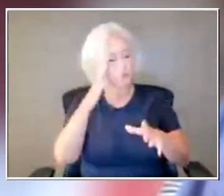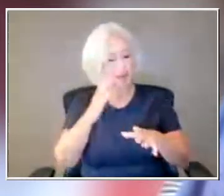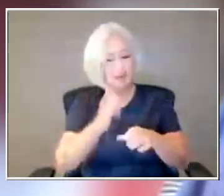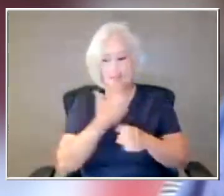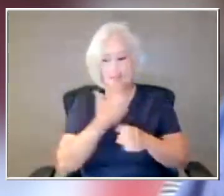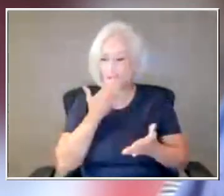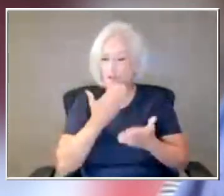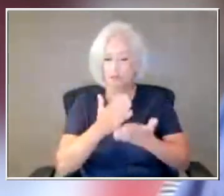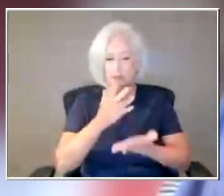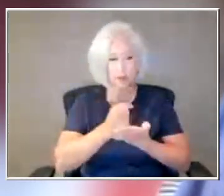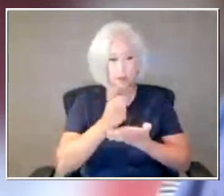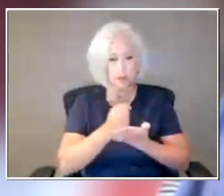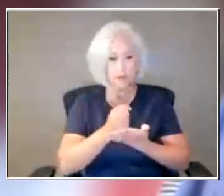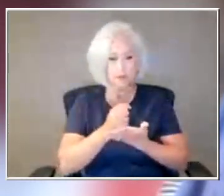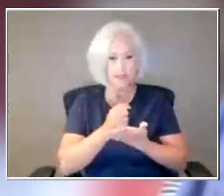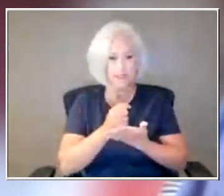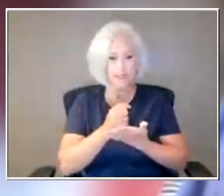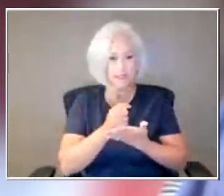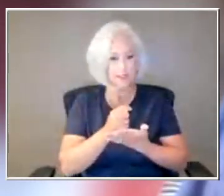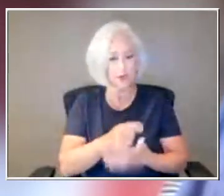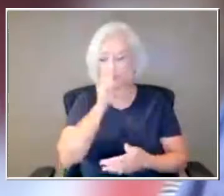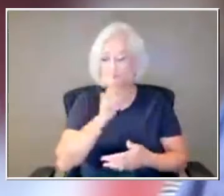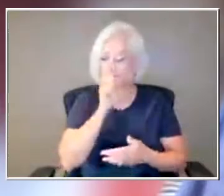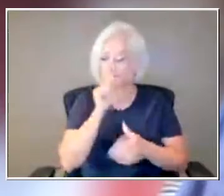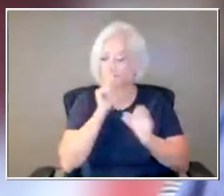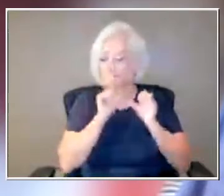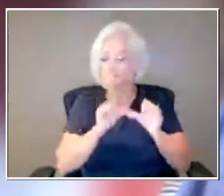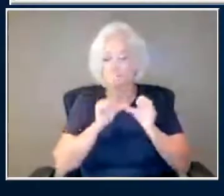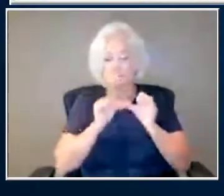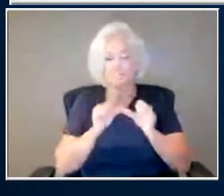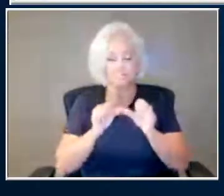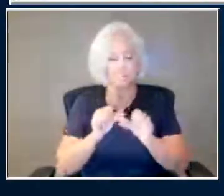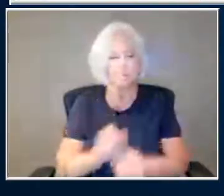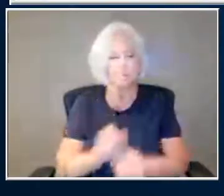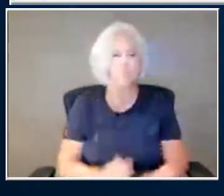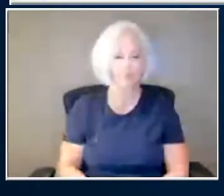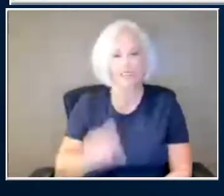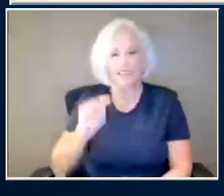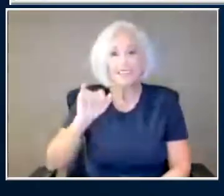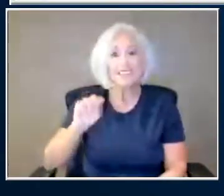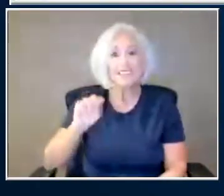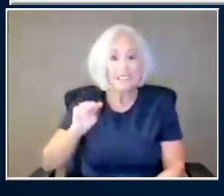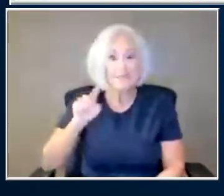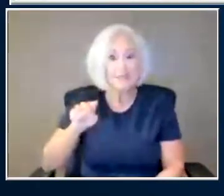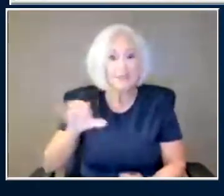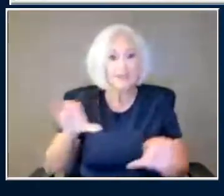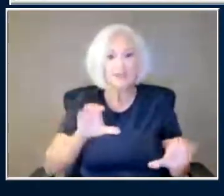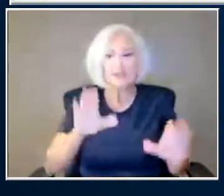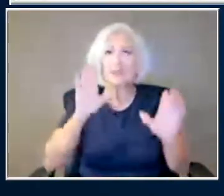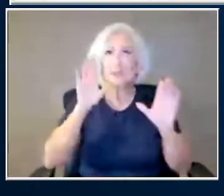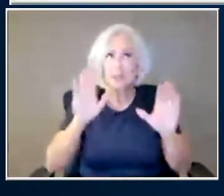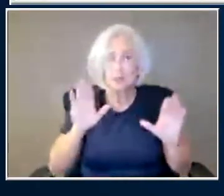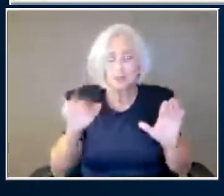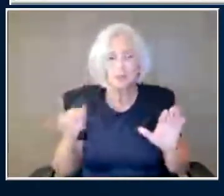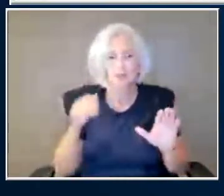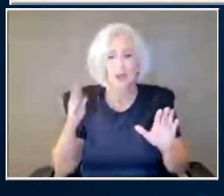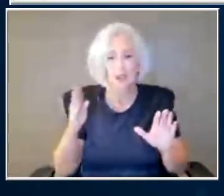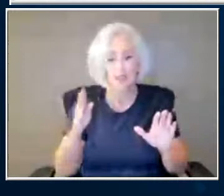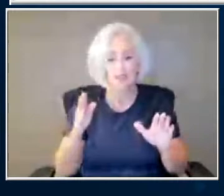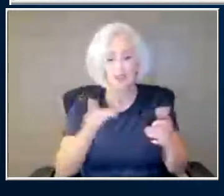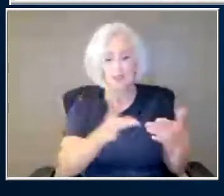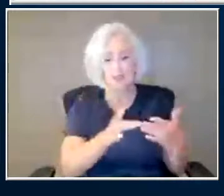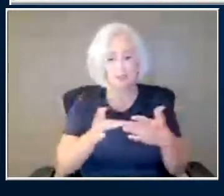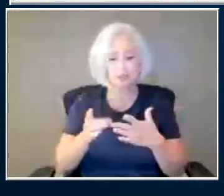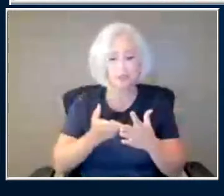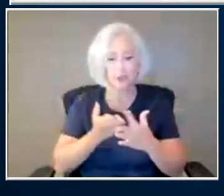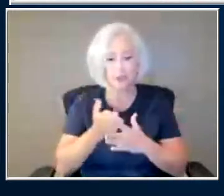just hung in there. Tim, you're doing a really good job of kind of walking us through this journey, because next up you start